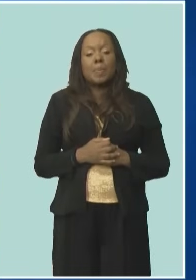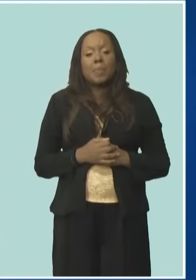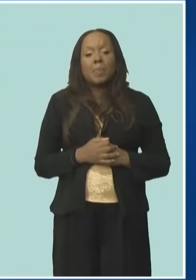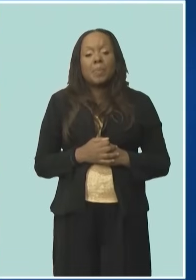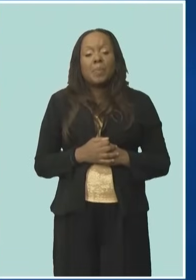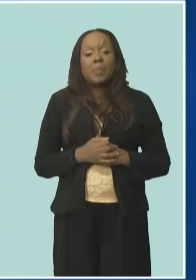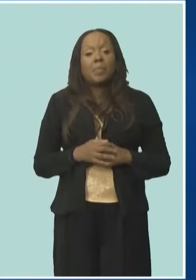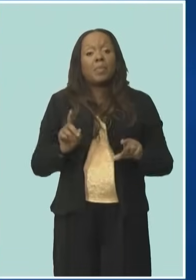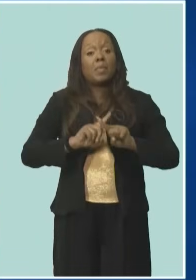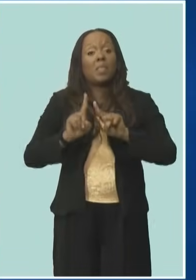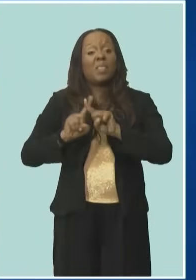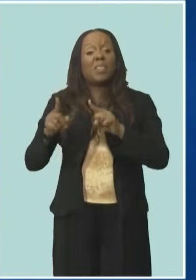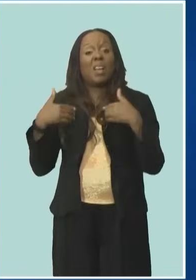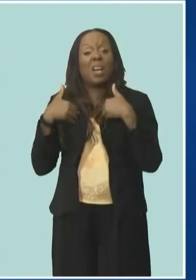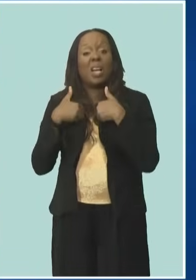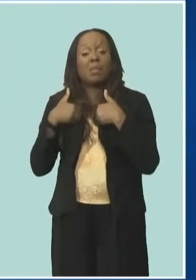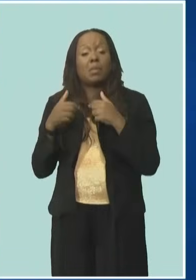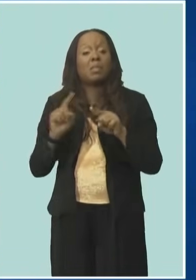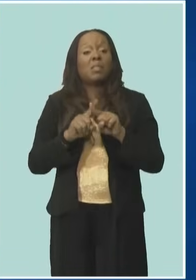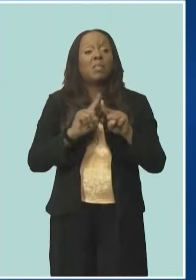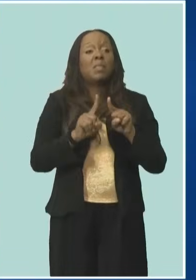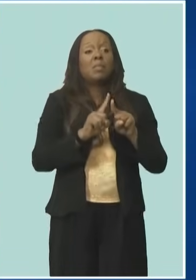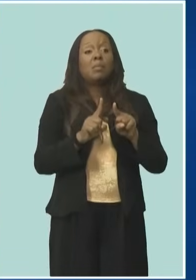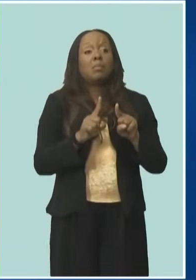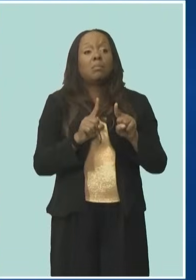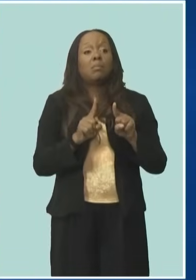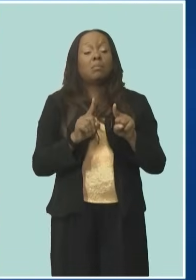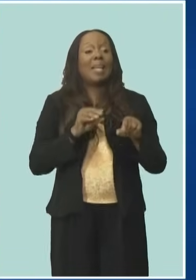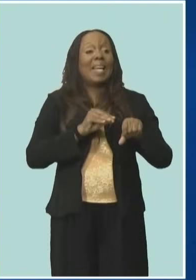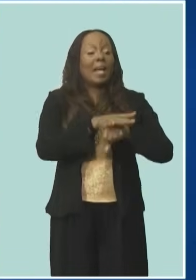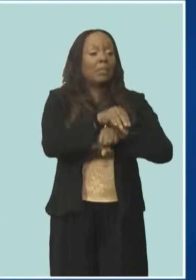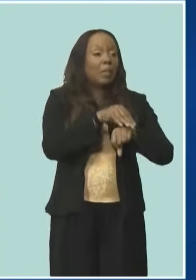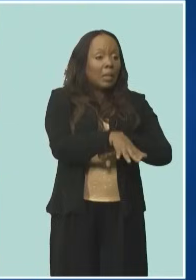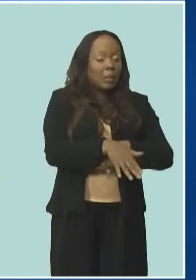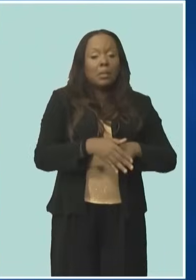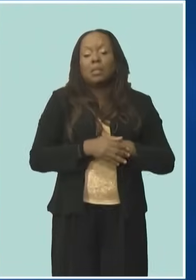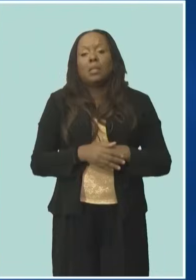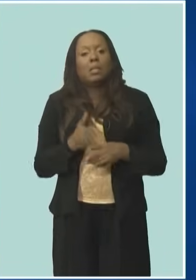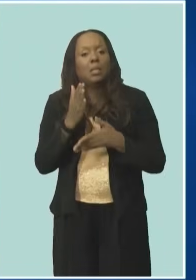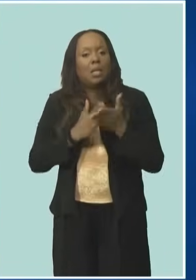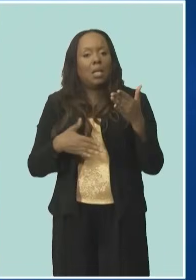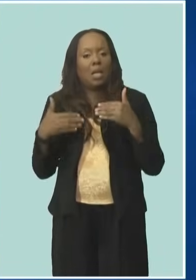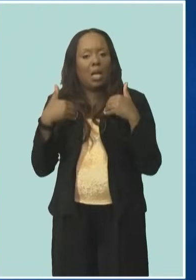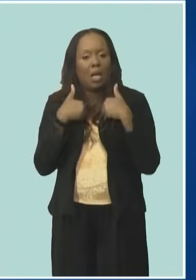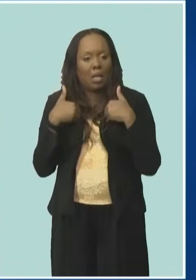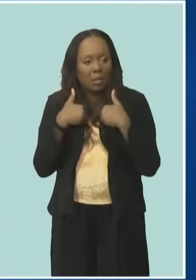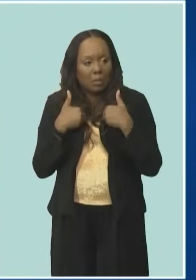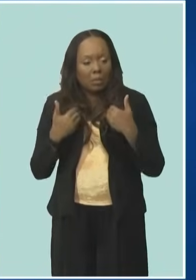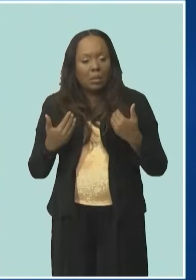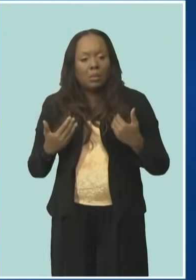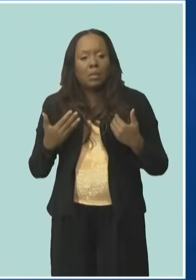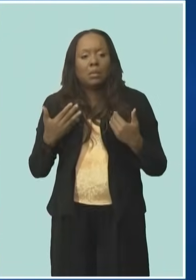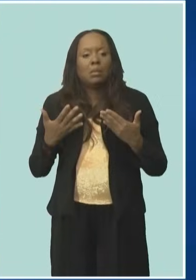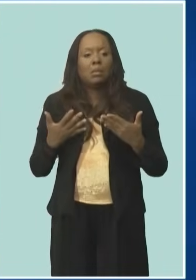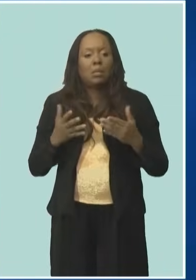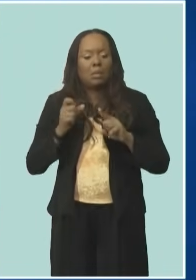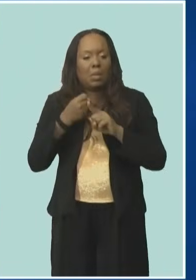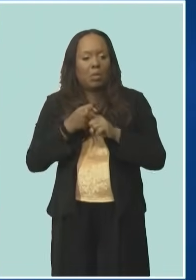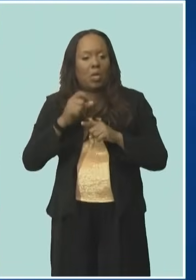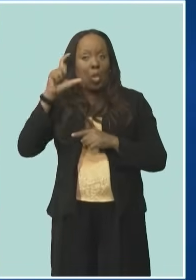are influenced by different cues. So some animals may be guided by the moonlight